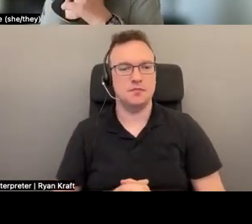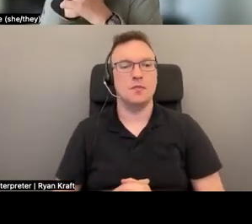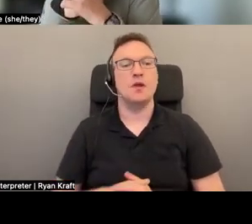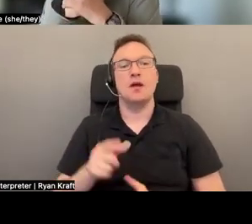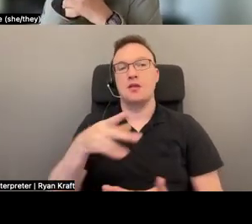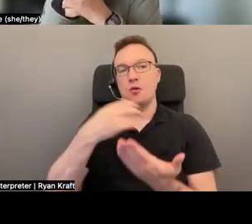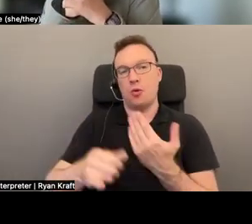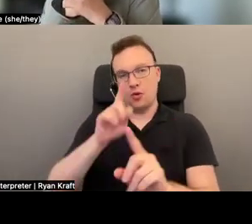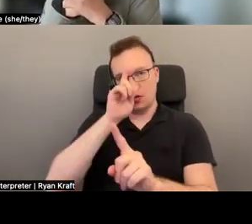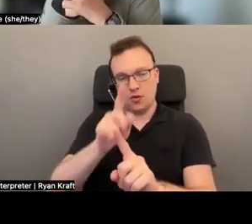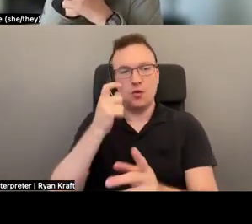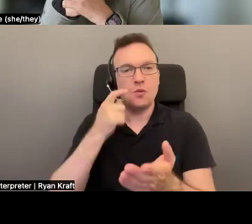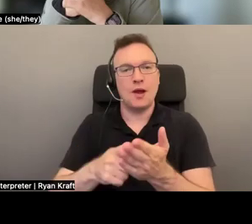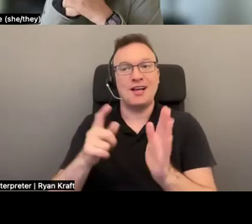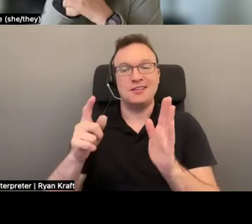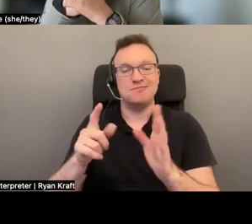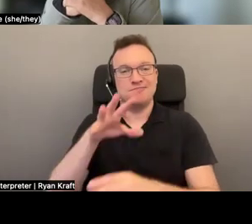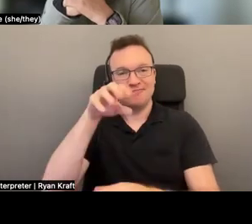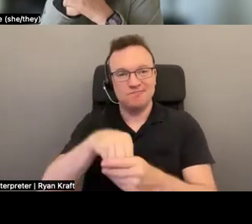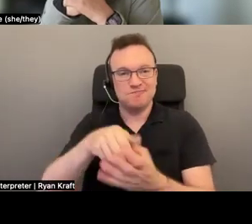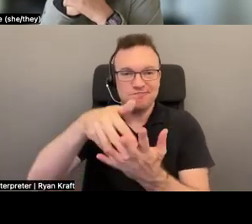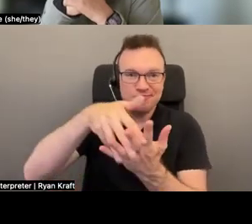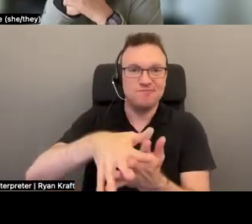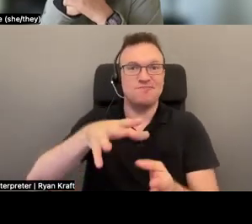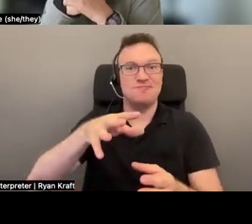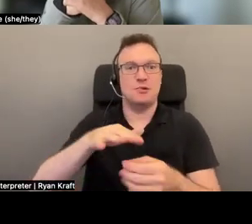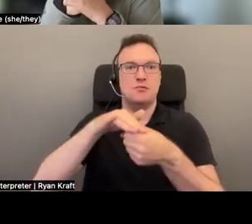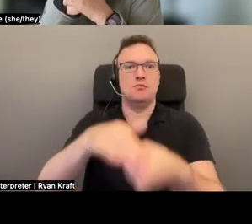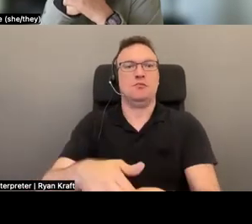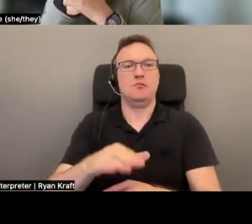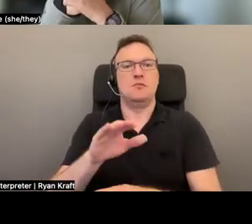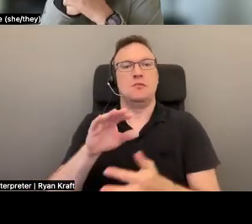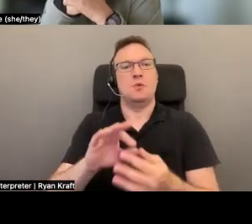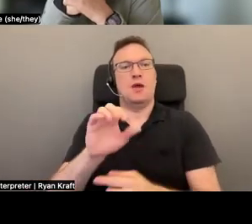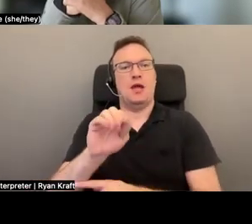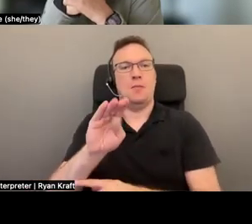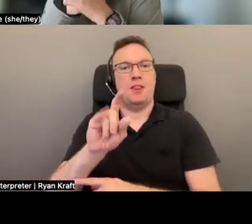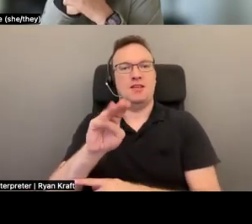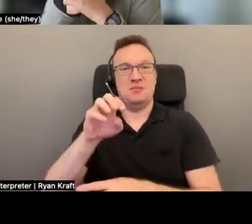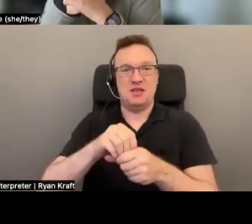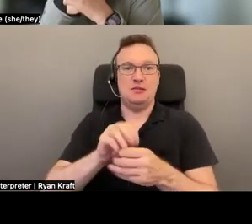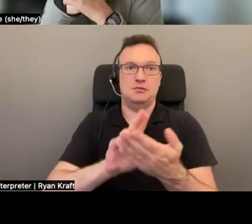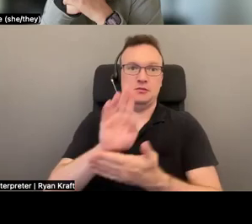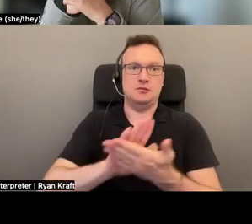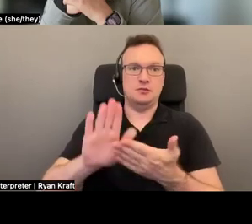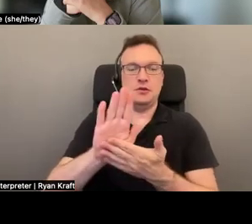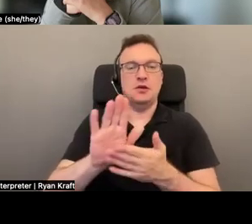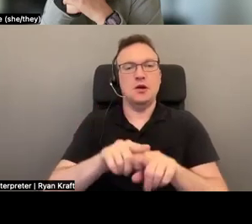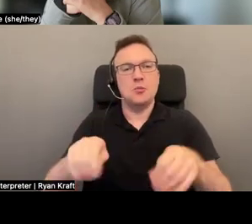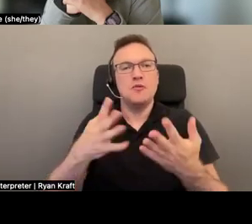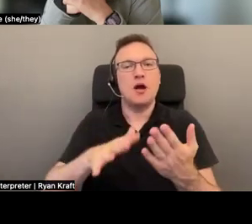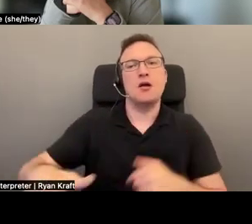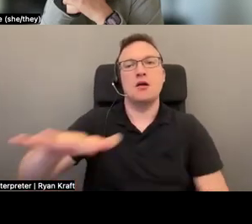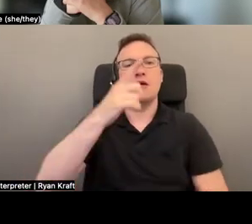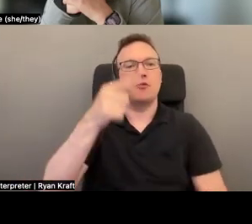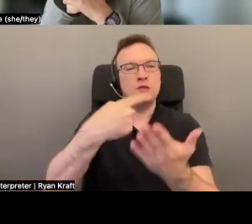recognizes the layers of ableism prevailing within these institutions. It provides spaces for discussions